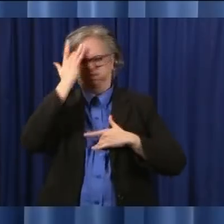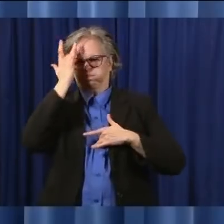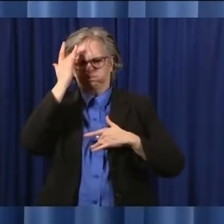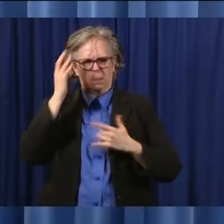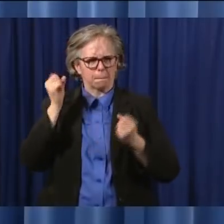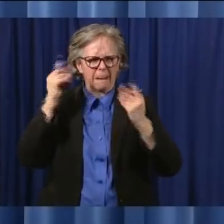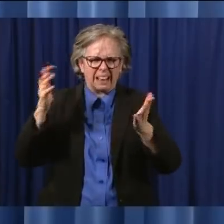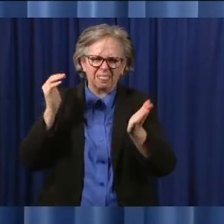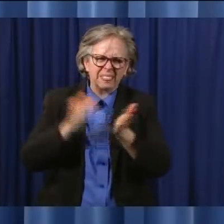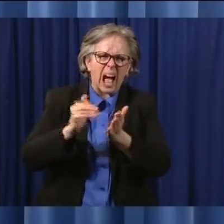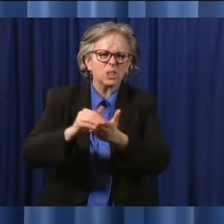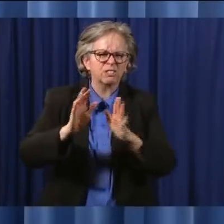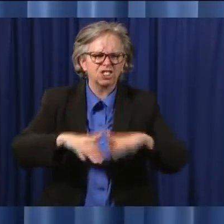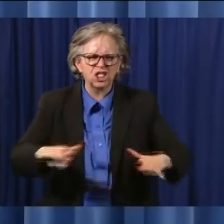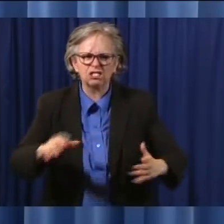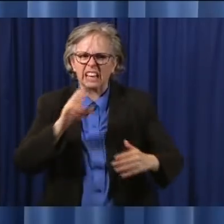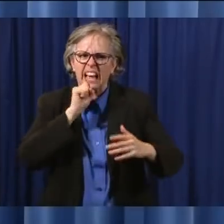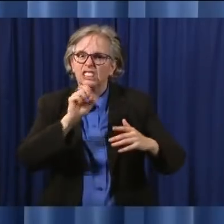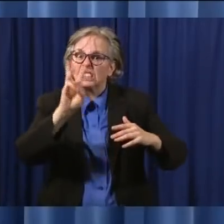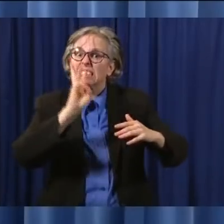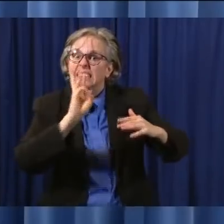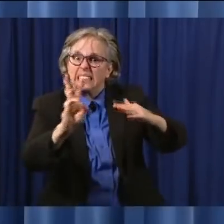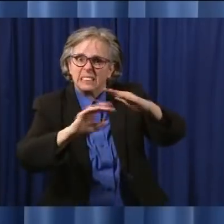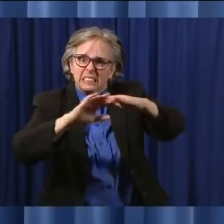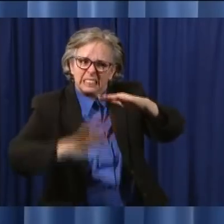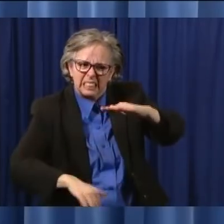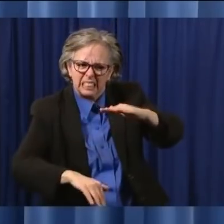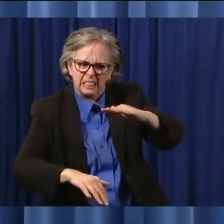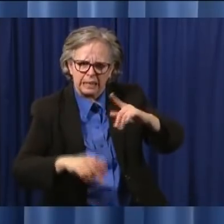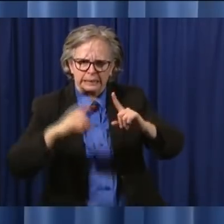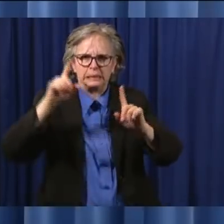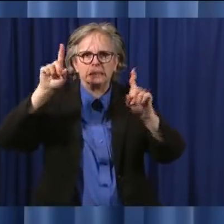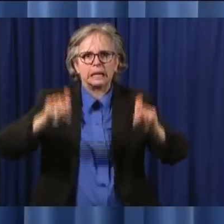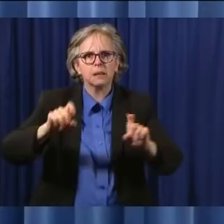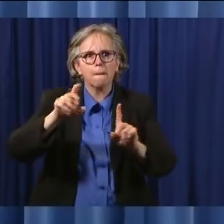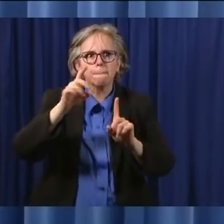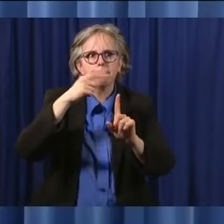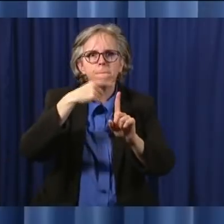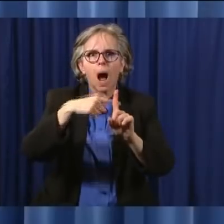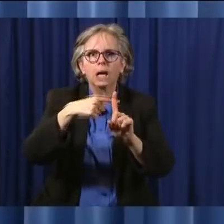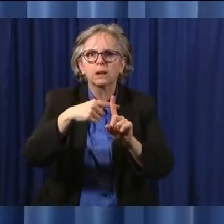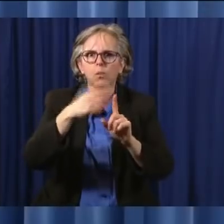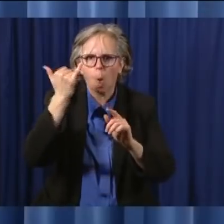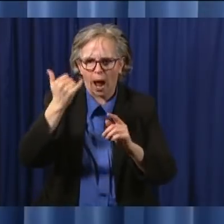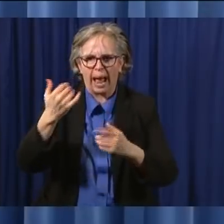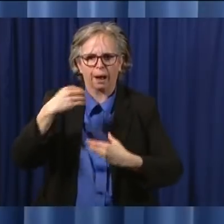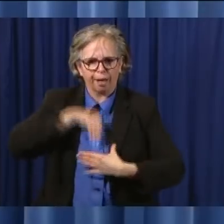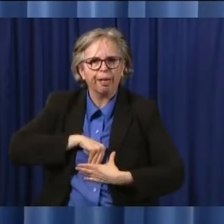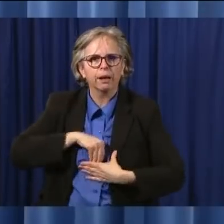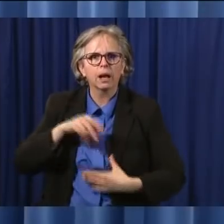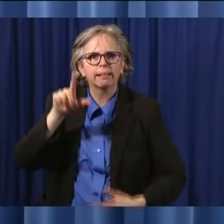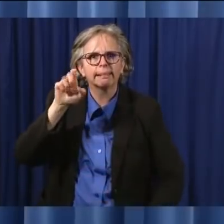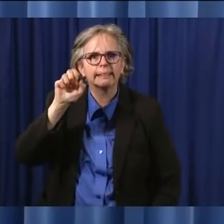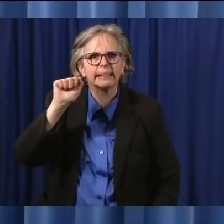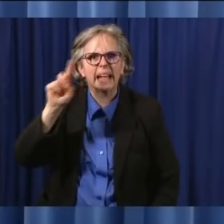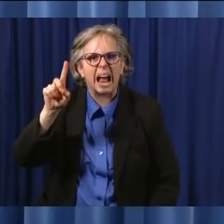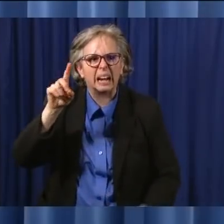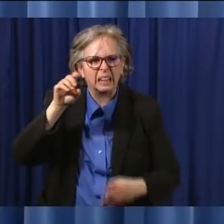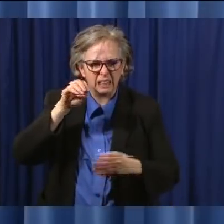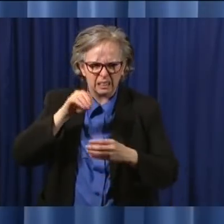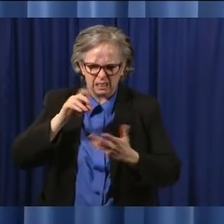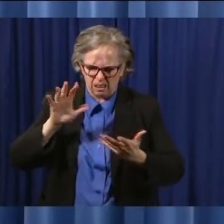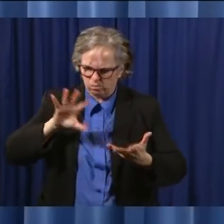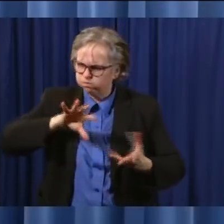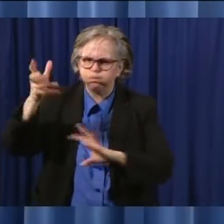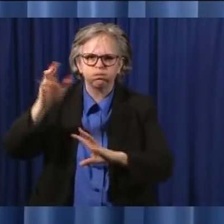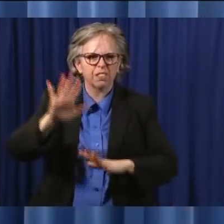brain and nervous system and cause slowed growth and development. To remedy this, we have put a renewed focus on